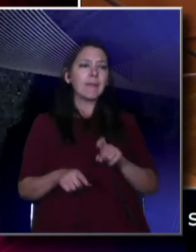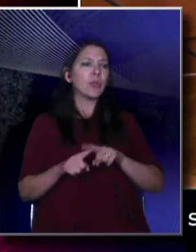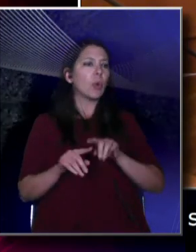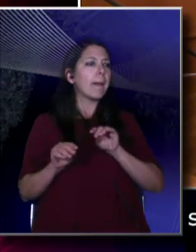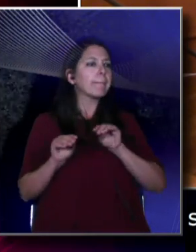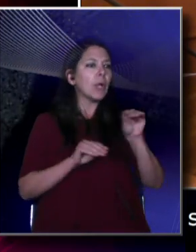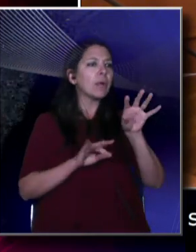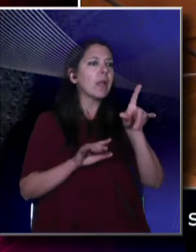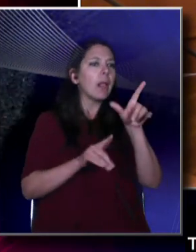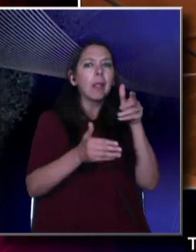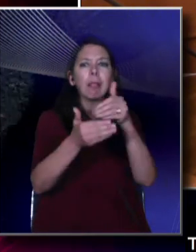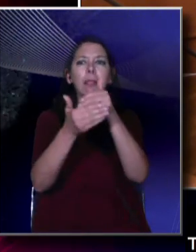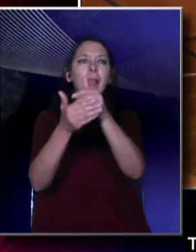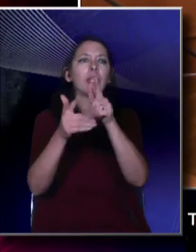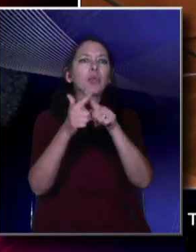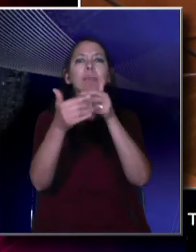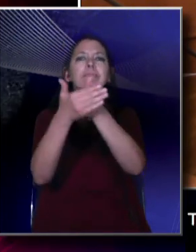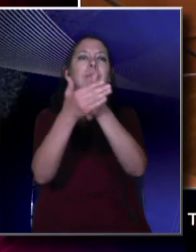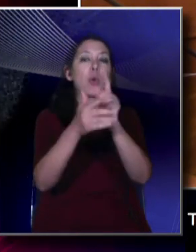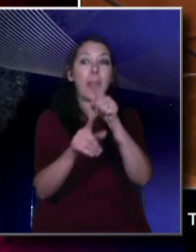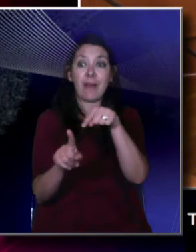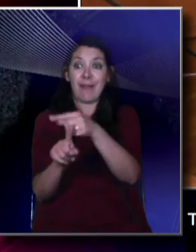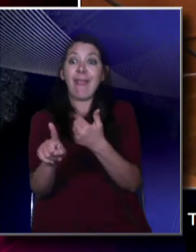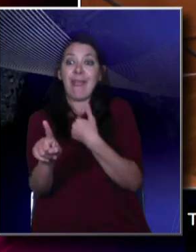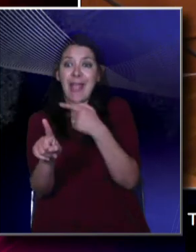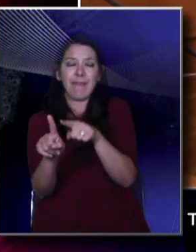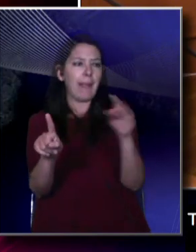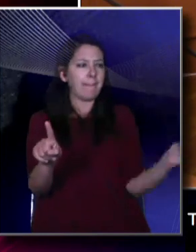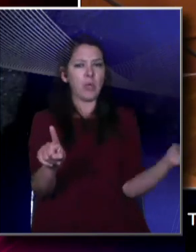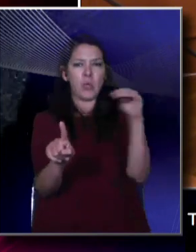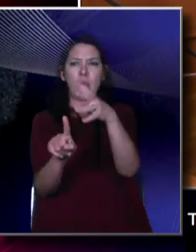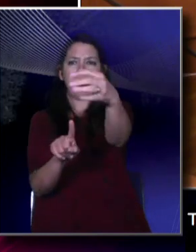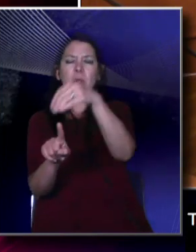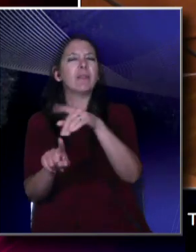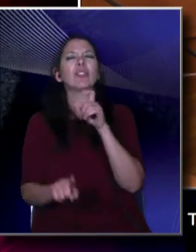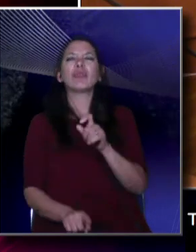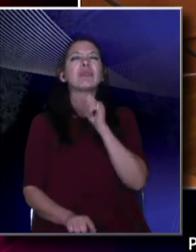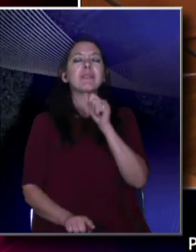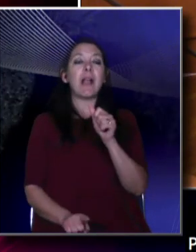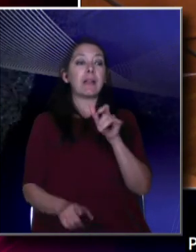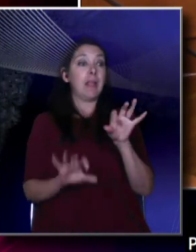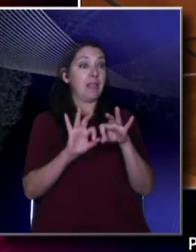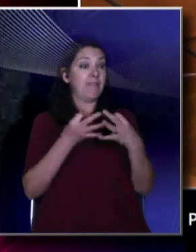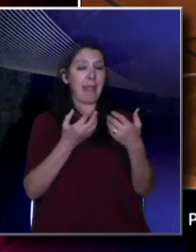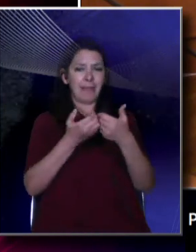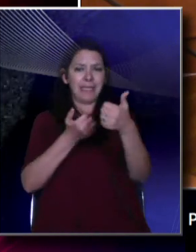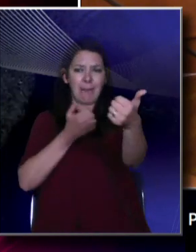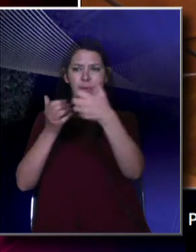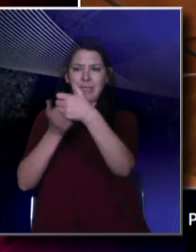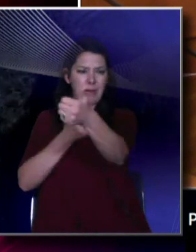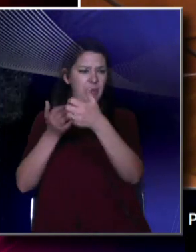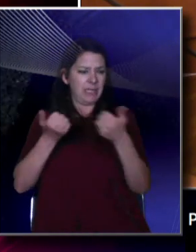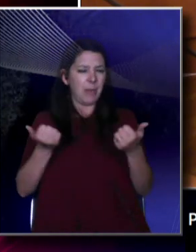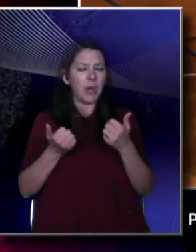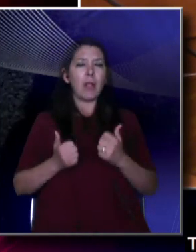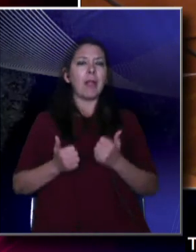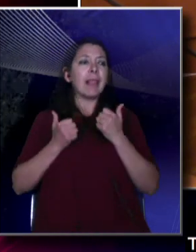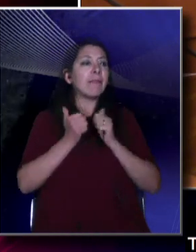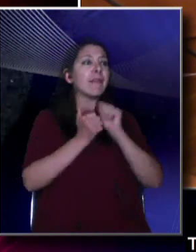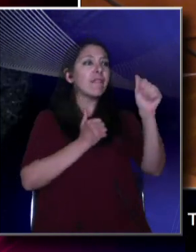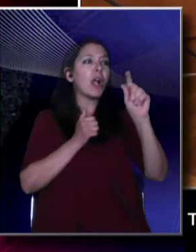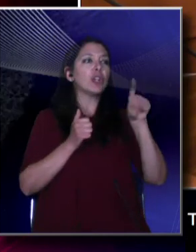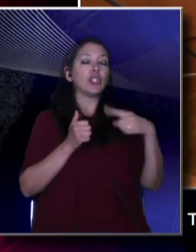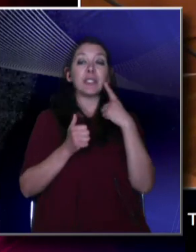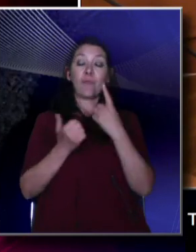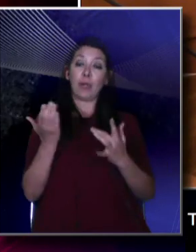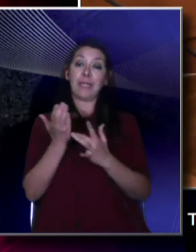to something that children living in metro areas have. This practice of separating families who live in rural parts of the state to satisfy technology